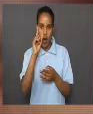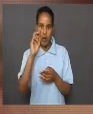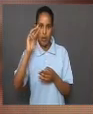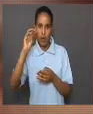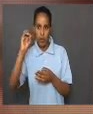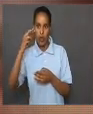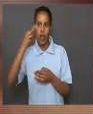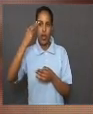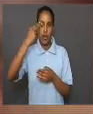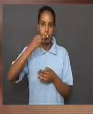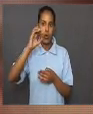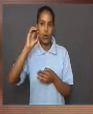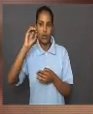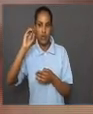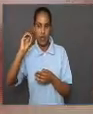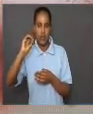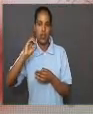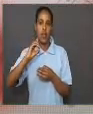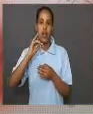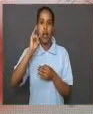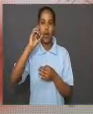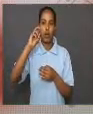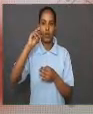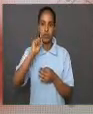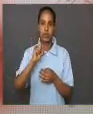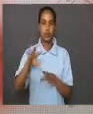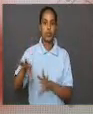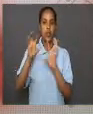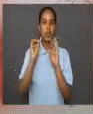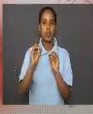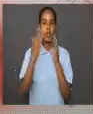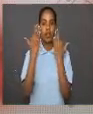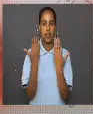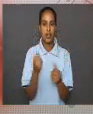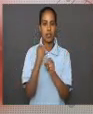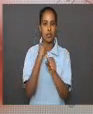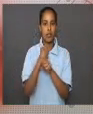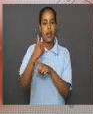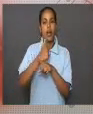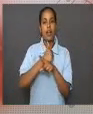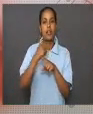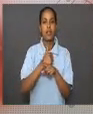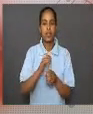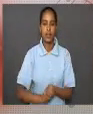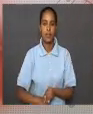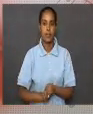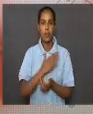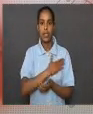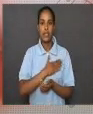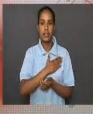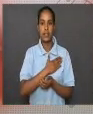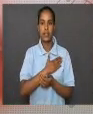of hydroxide ions. Students, let us do an activity.